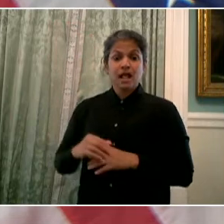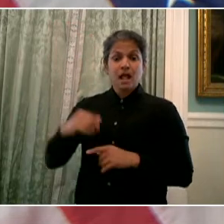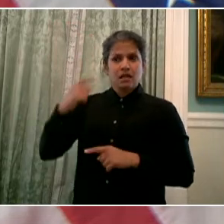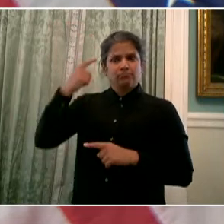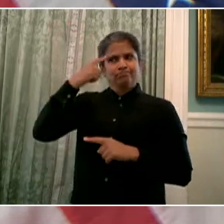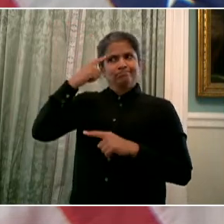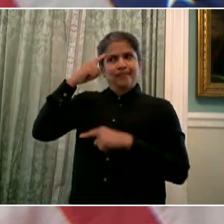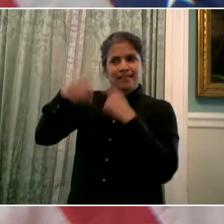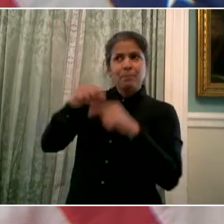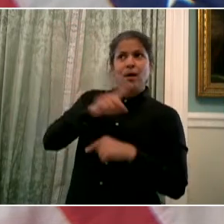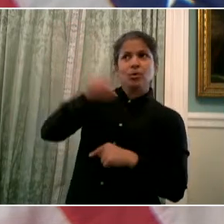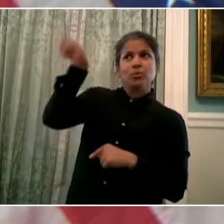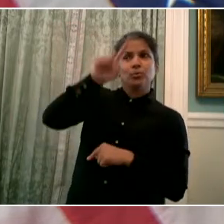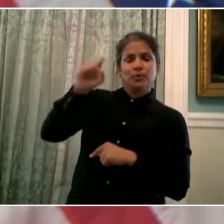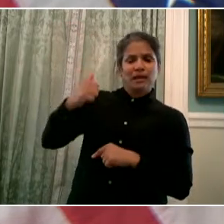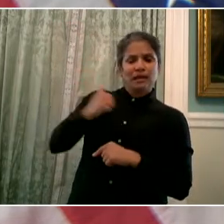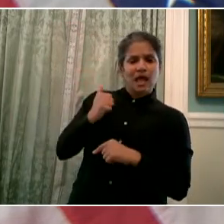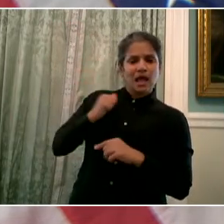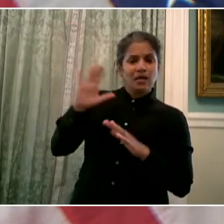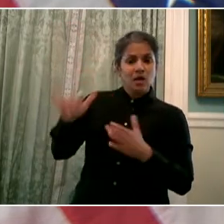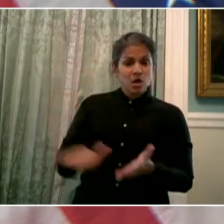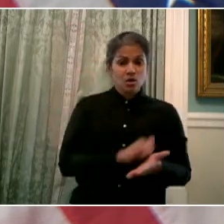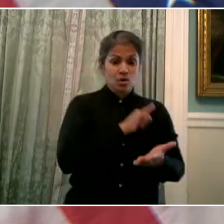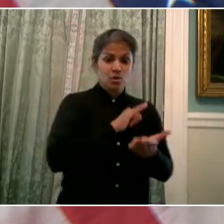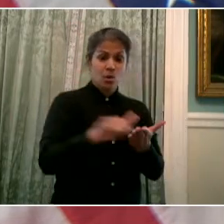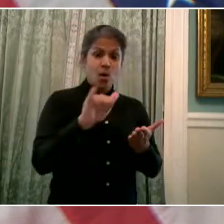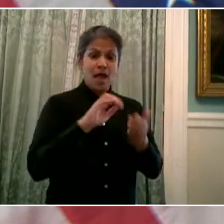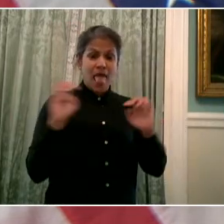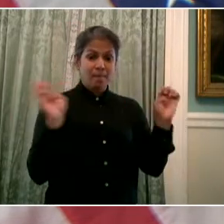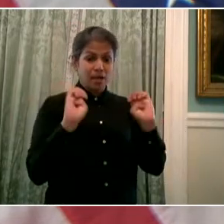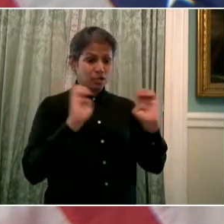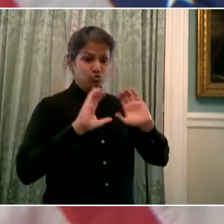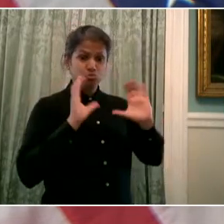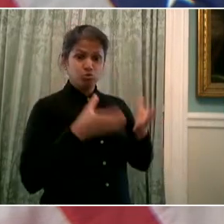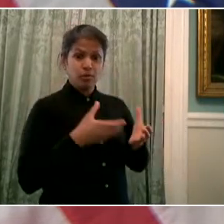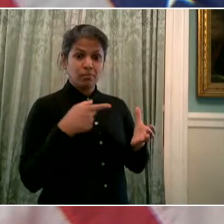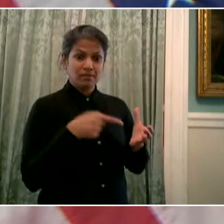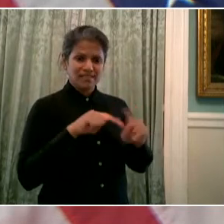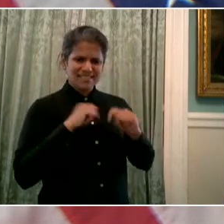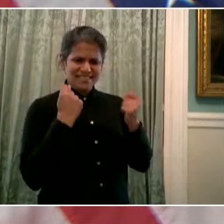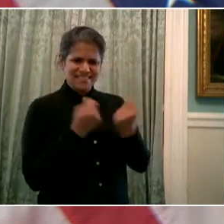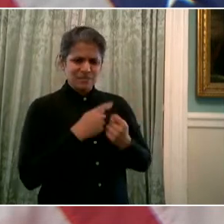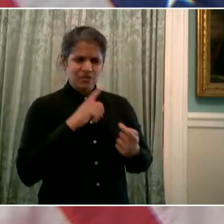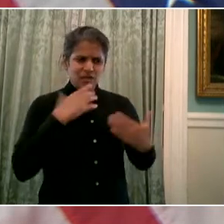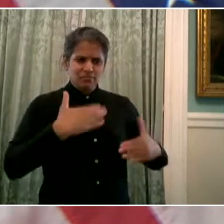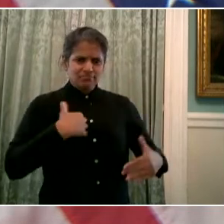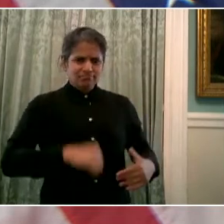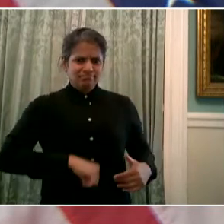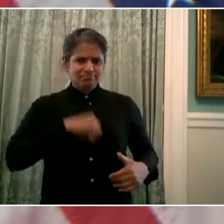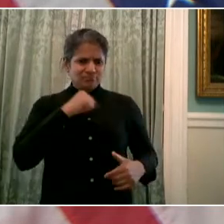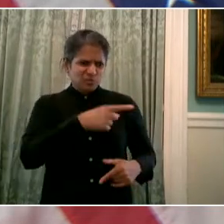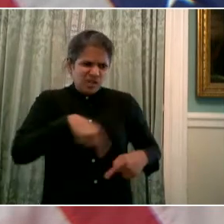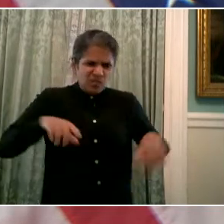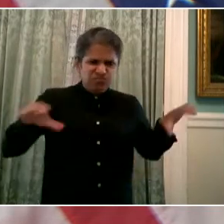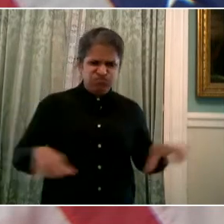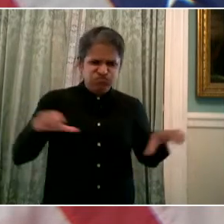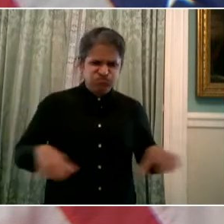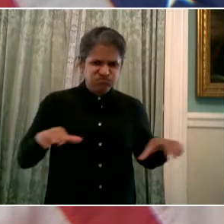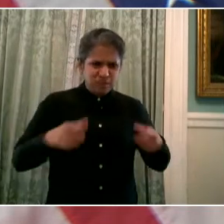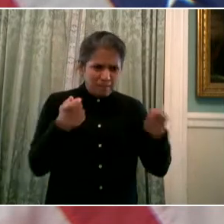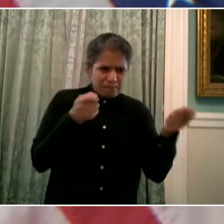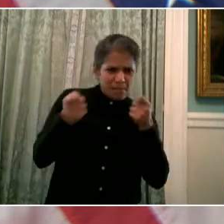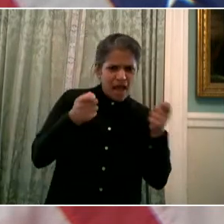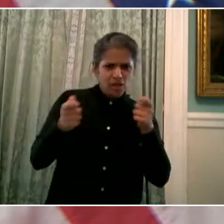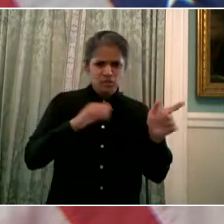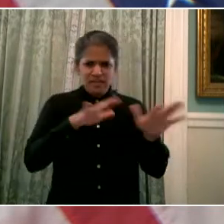across the city. My team in particular, we've been managing, our respite center operations, the migrant crisis, asylum seekers.